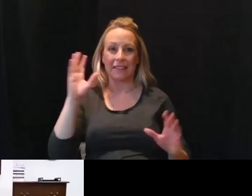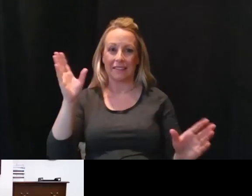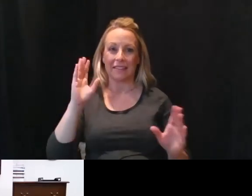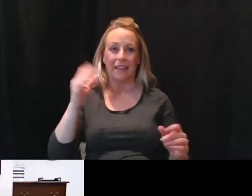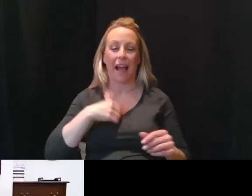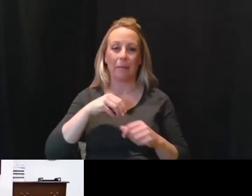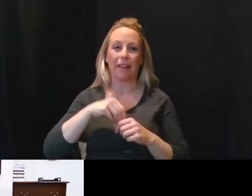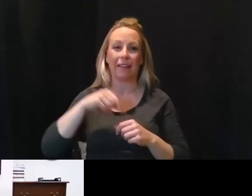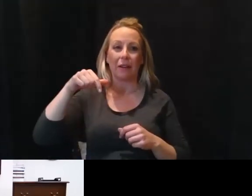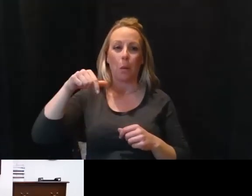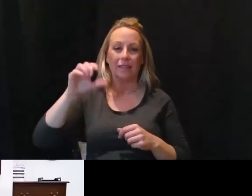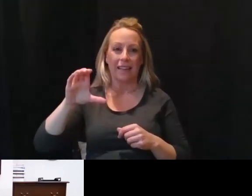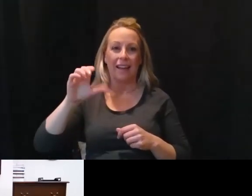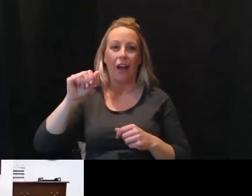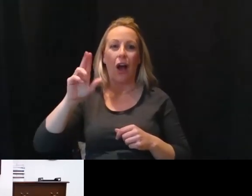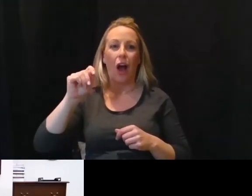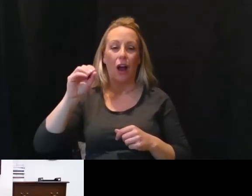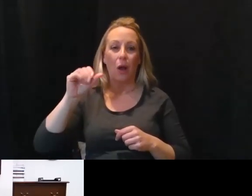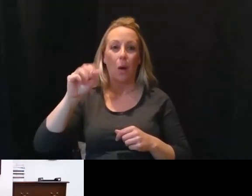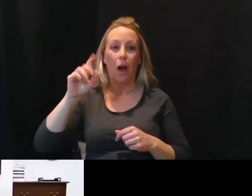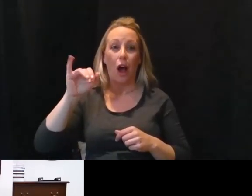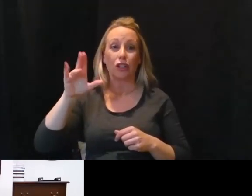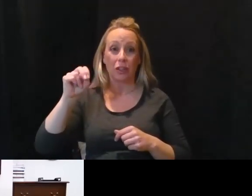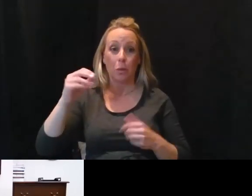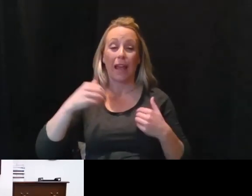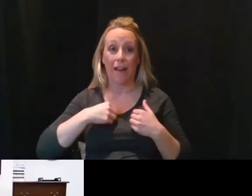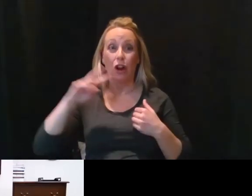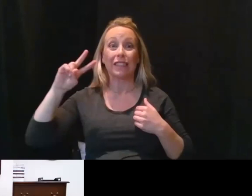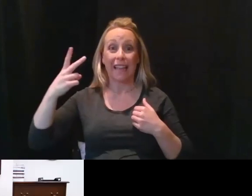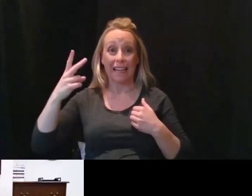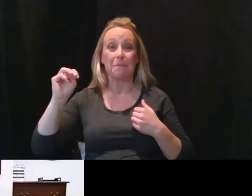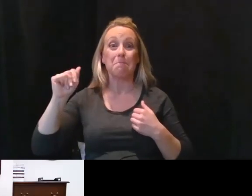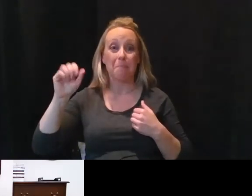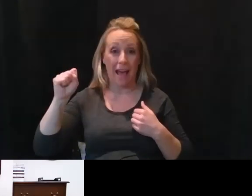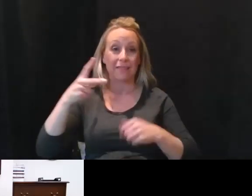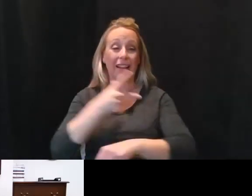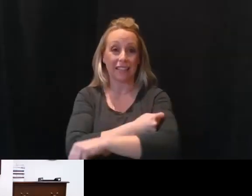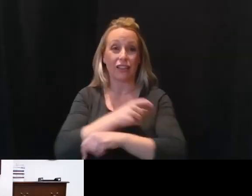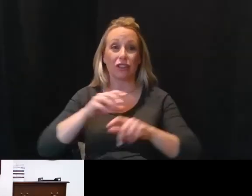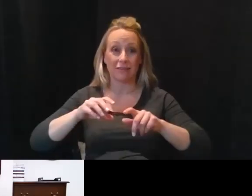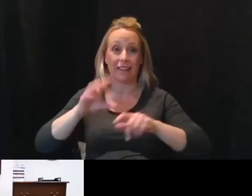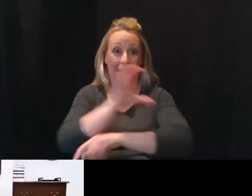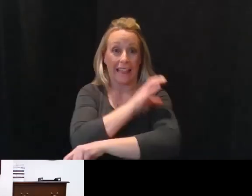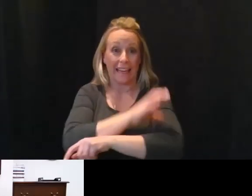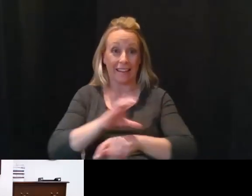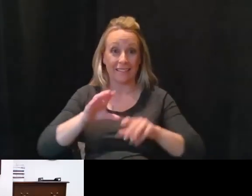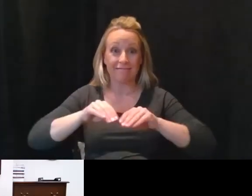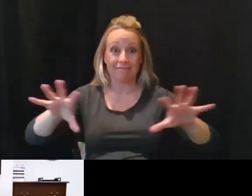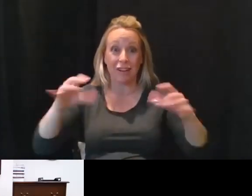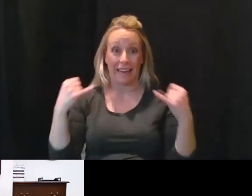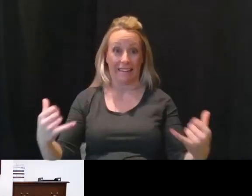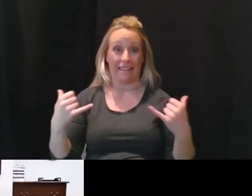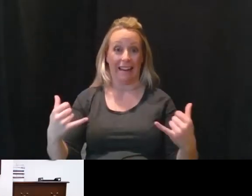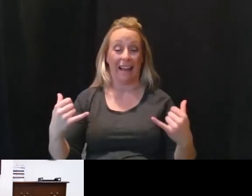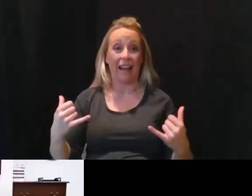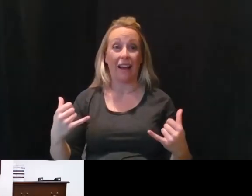Auto Auction where we are doing our second mass vaccination clinic during this pandemic. As we speak, Rock Island County Health